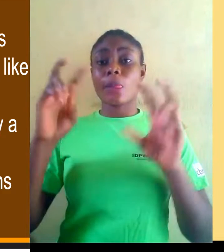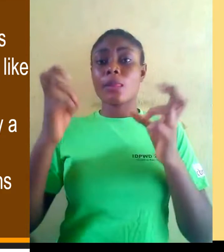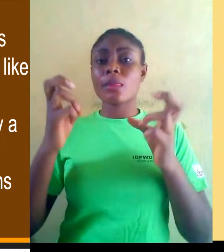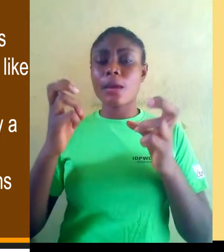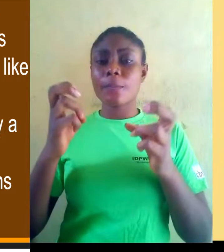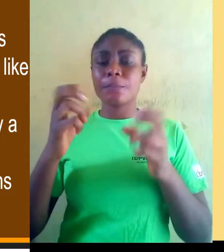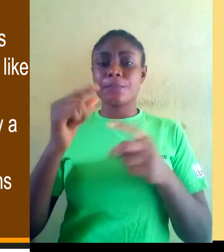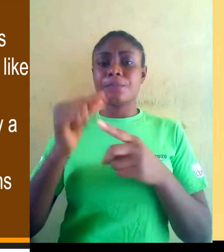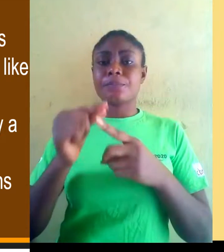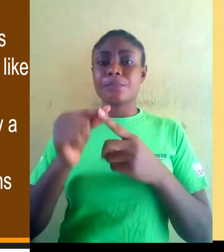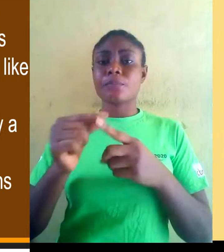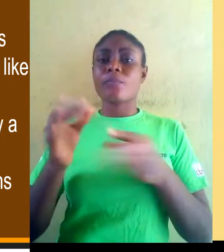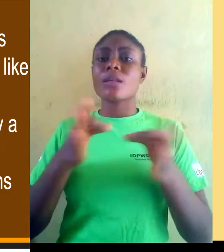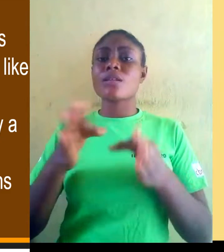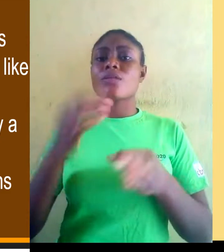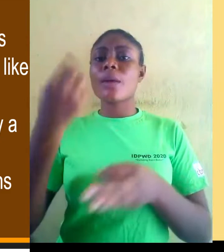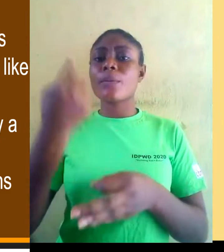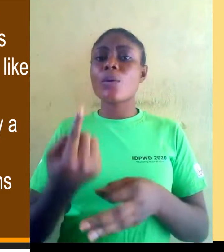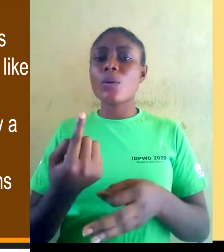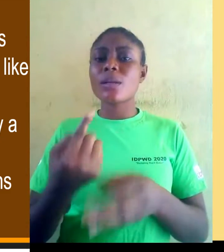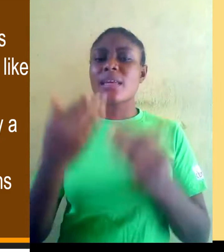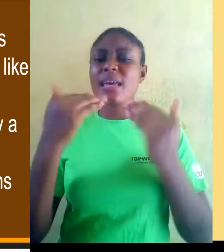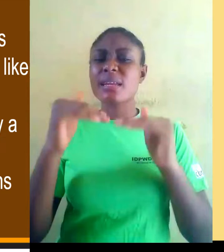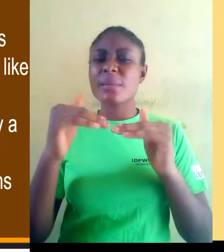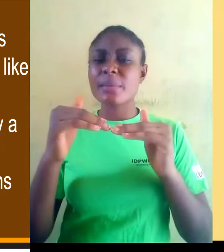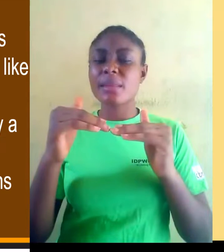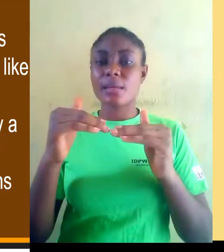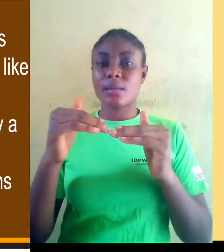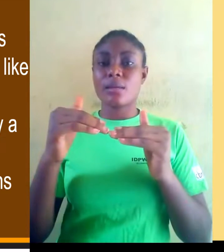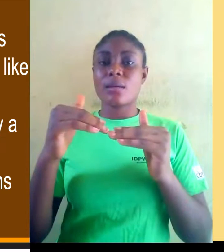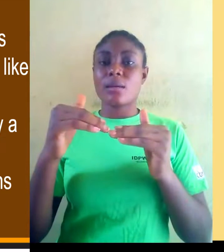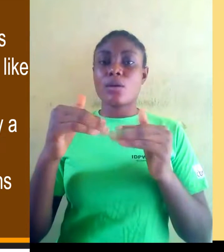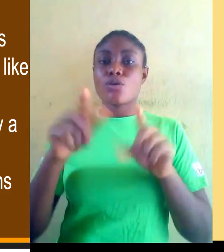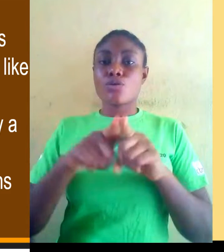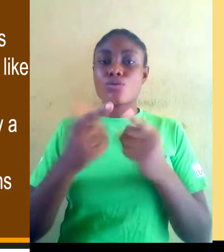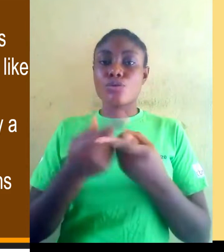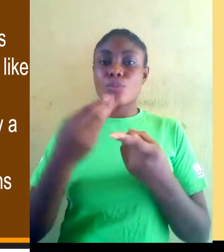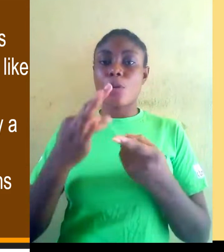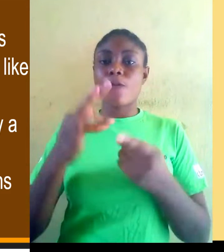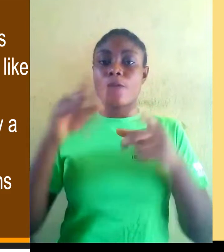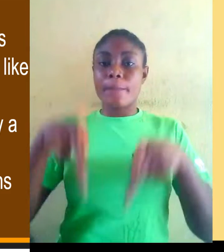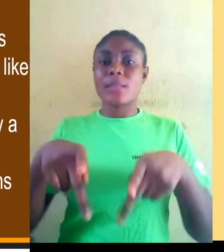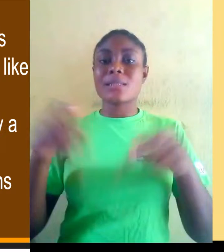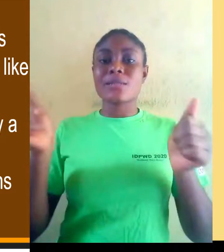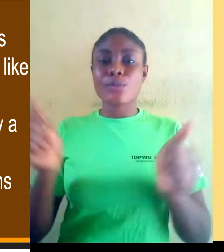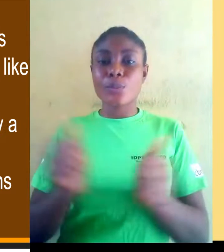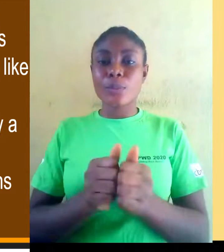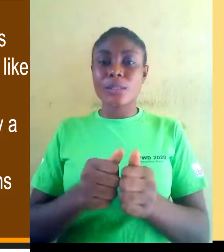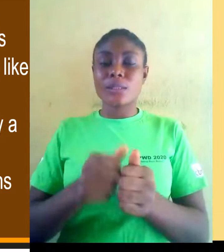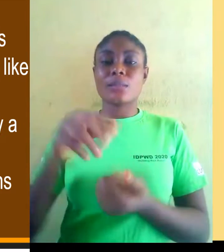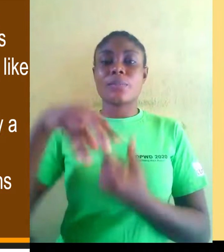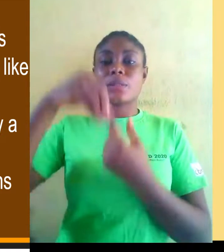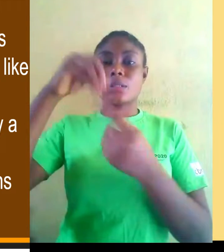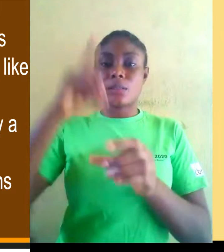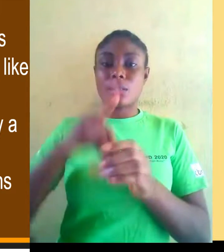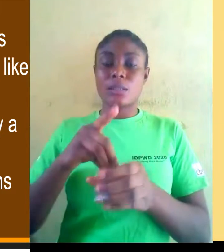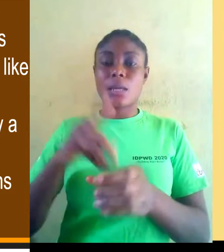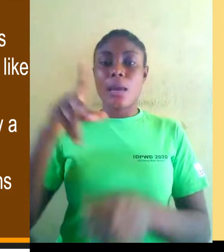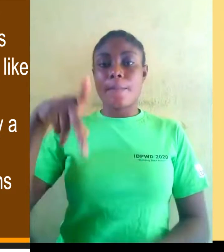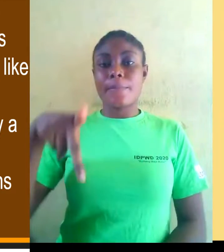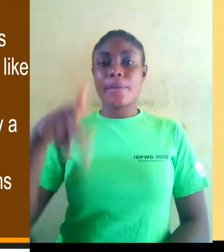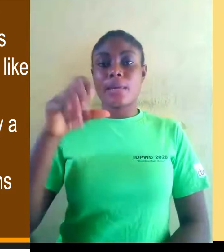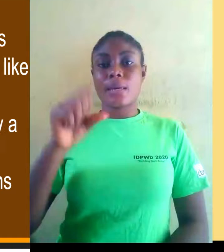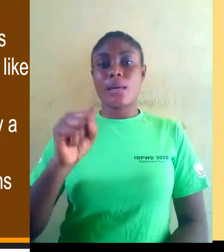limited portion of persons with special needs, in bracket PSN. It has been wrongly used